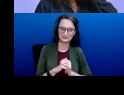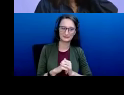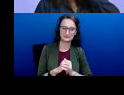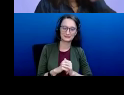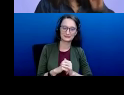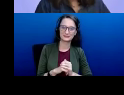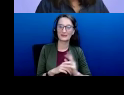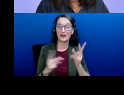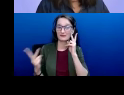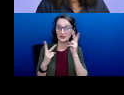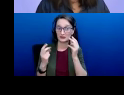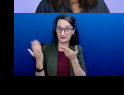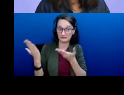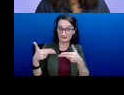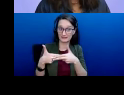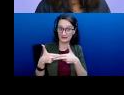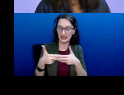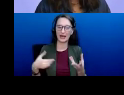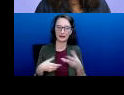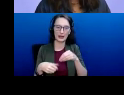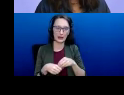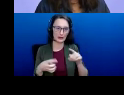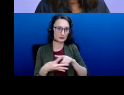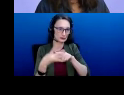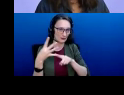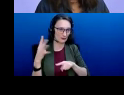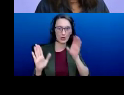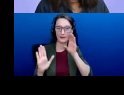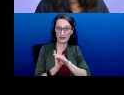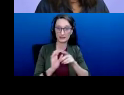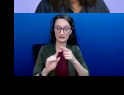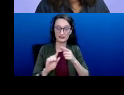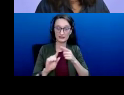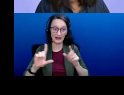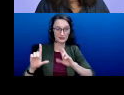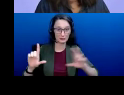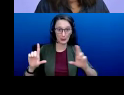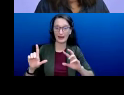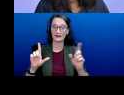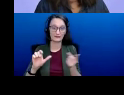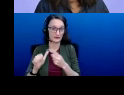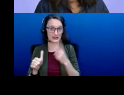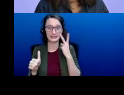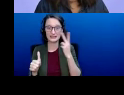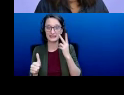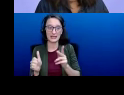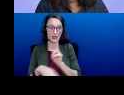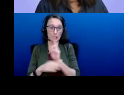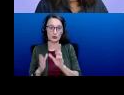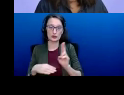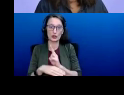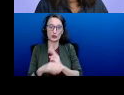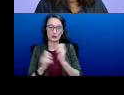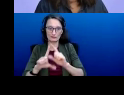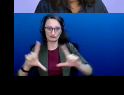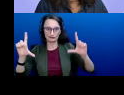Visually, this slide includes 4 images from left to right, an image of a user using Windows Magnifier on a laptop